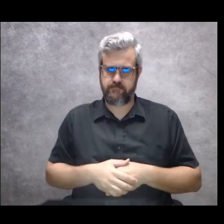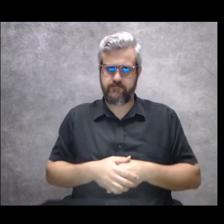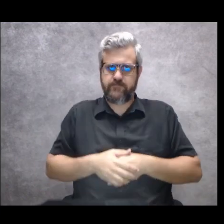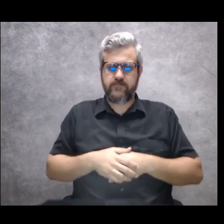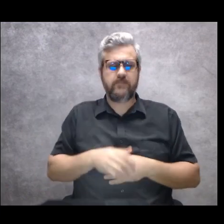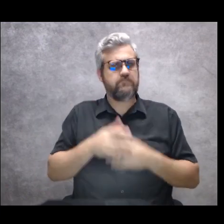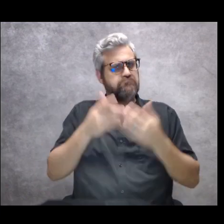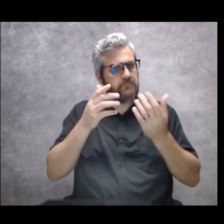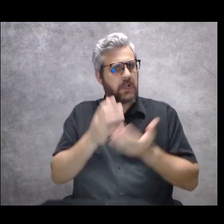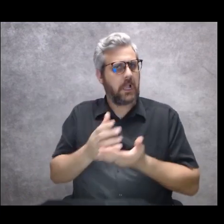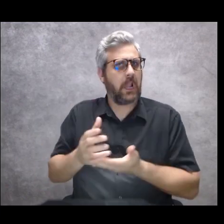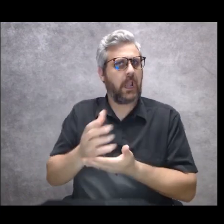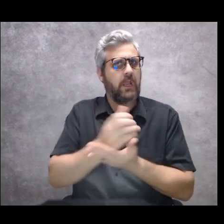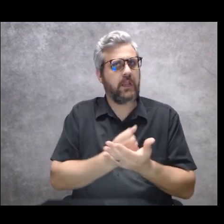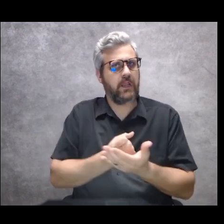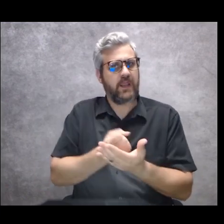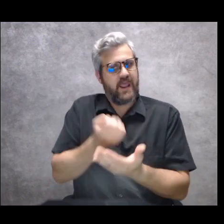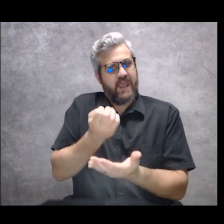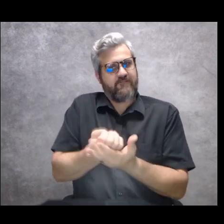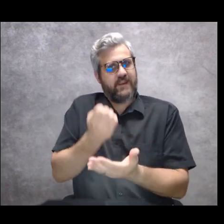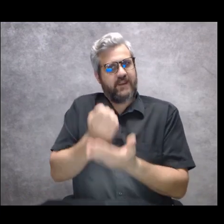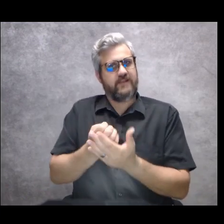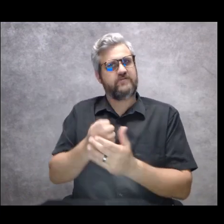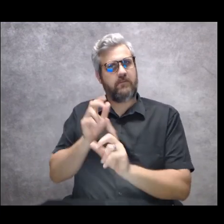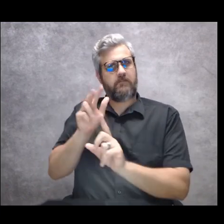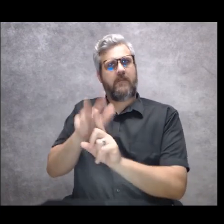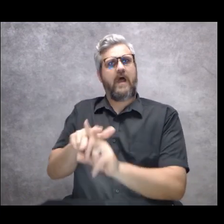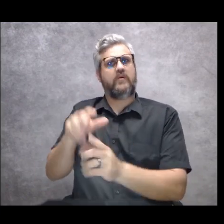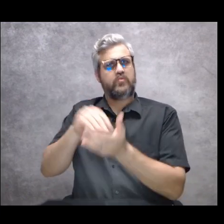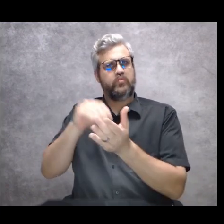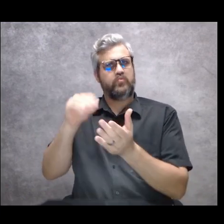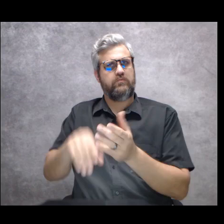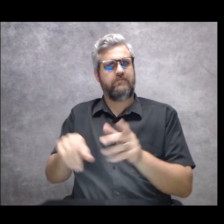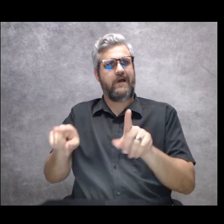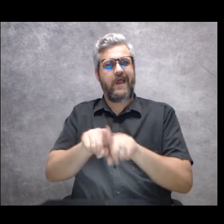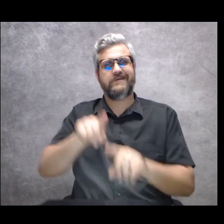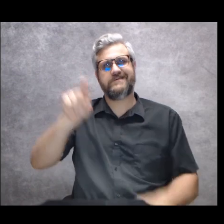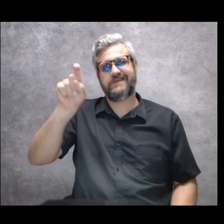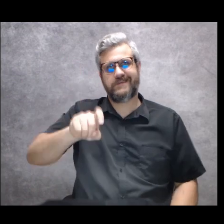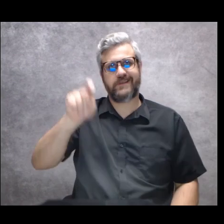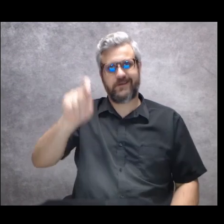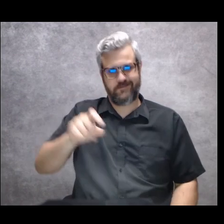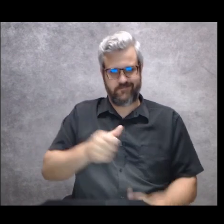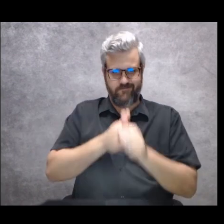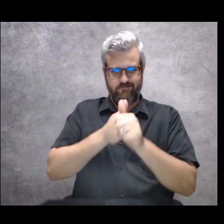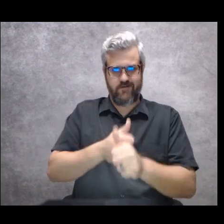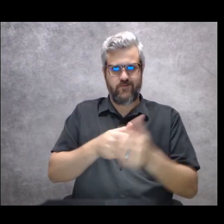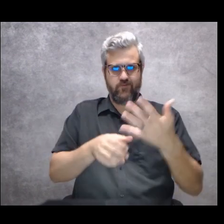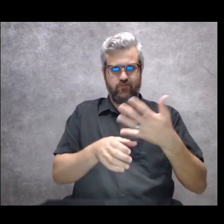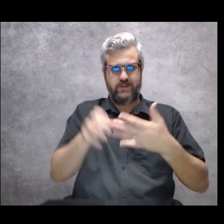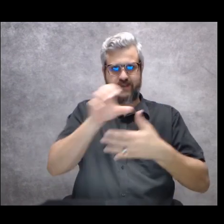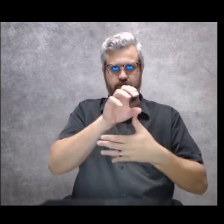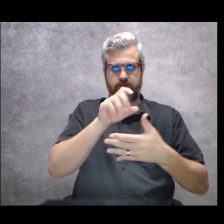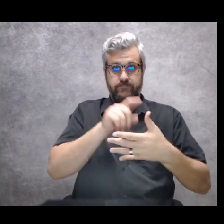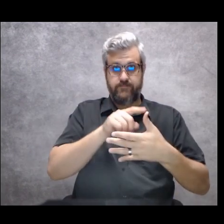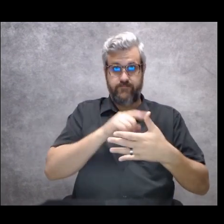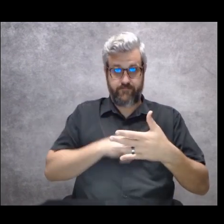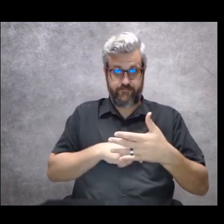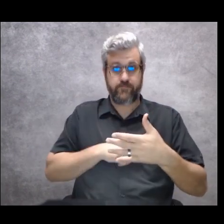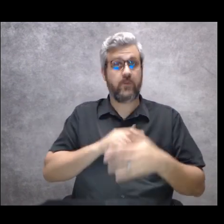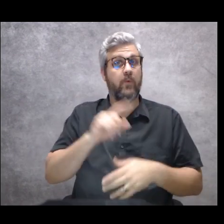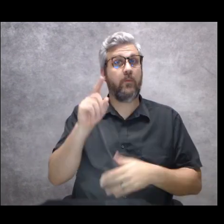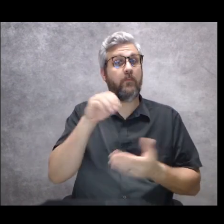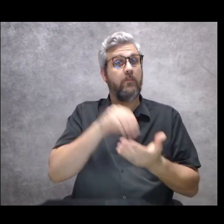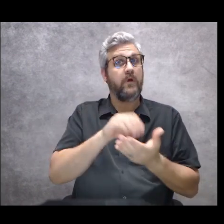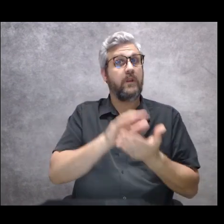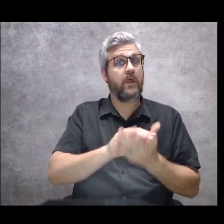We are just collecting evidence for the students as needed by a criteria listed